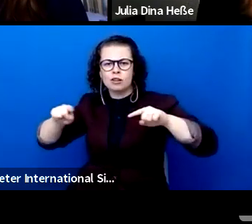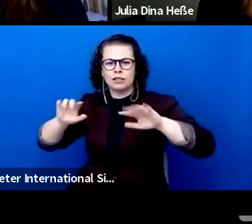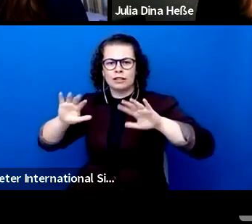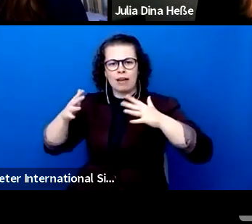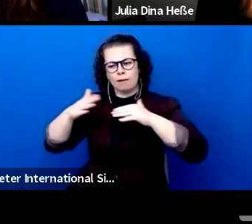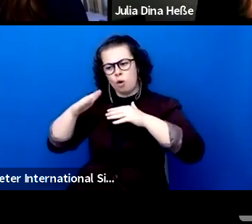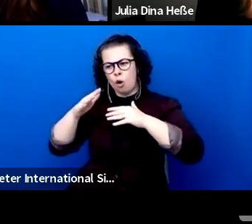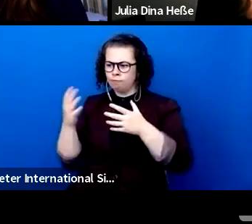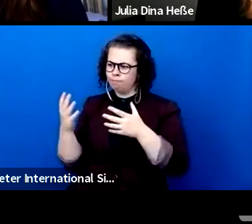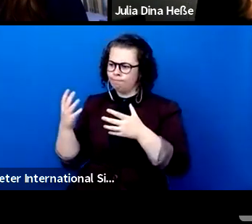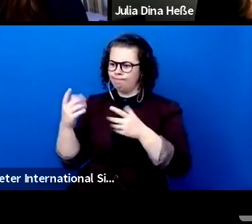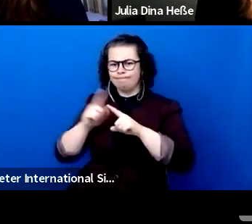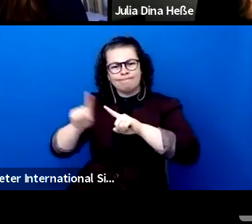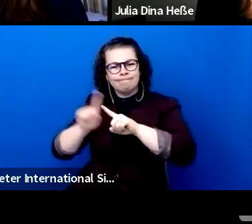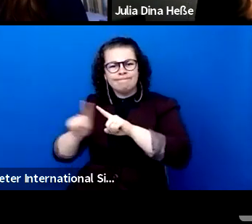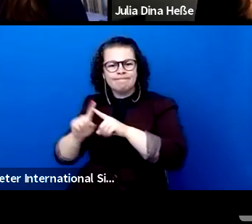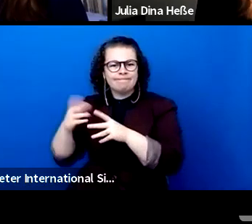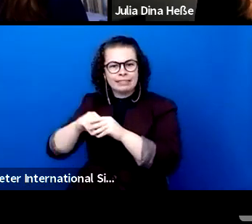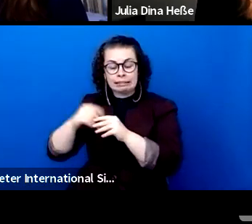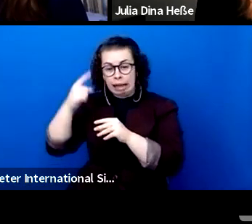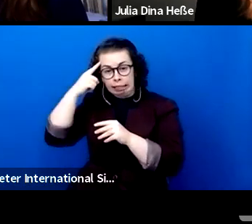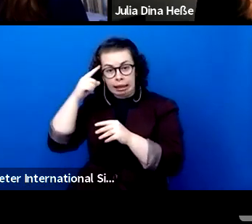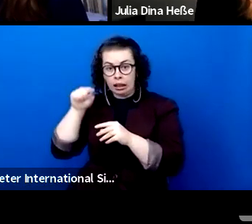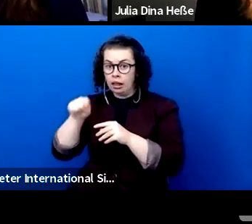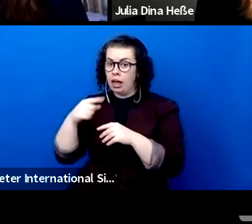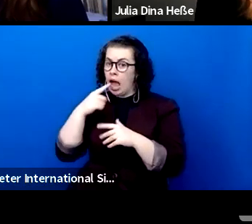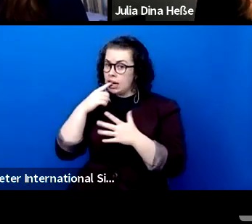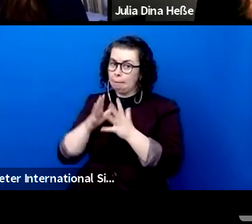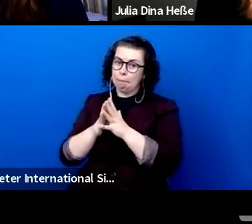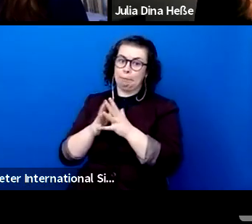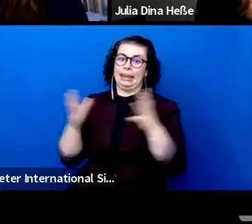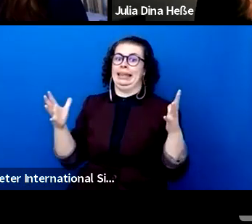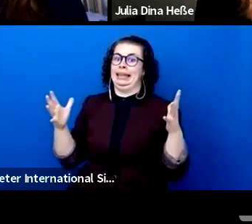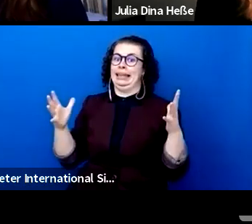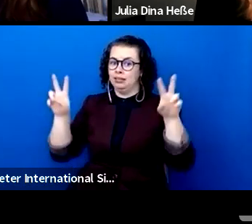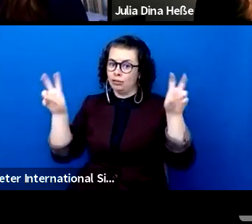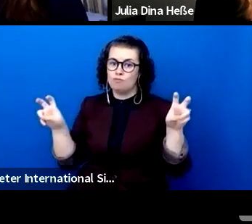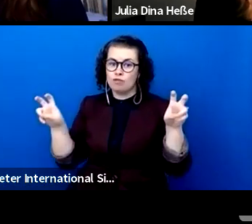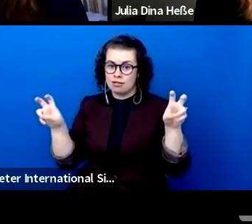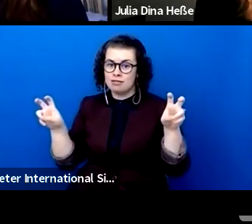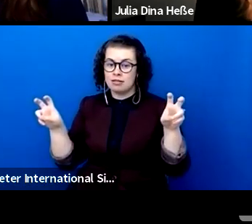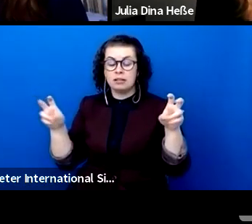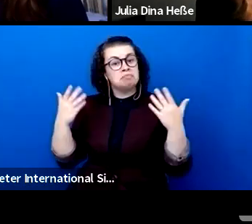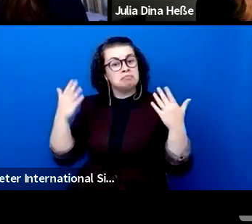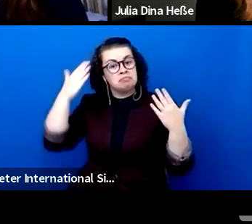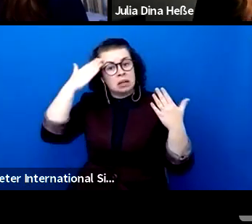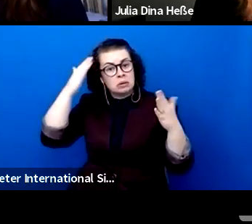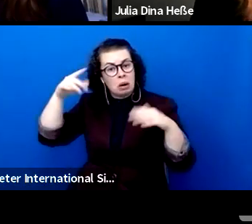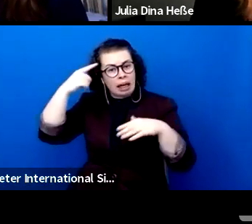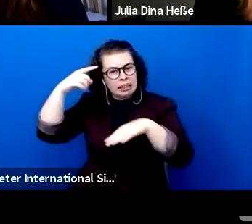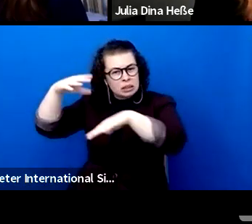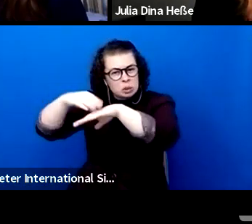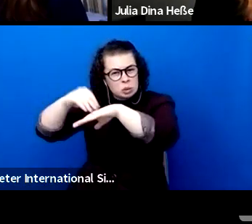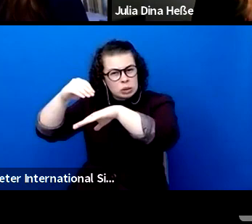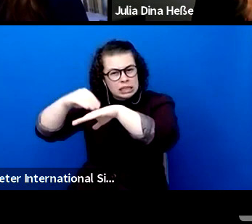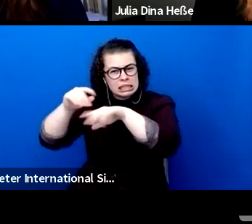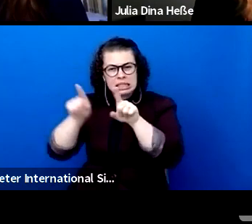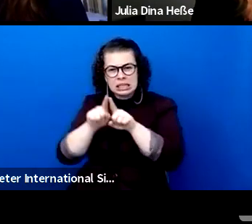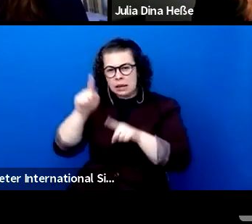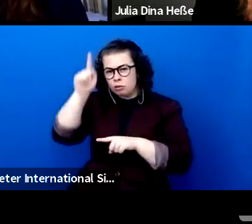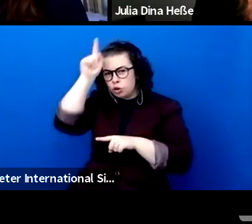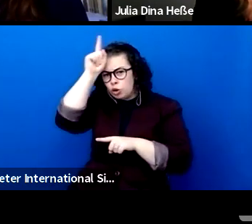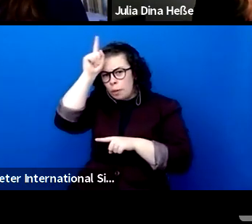what experience, I think in Sweden are the same experience like in Germany, or mostly the same, I'm not sure. But I